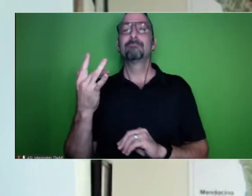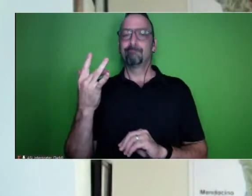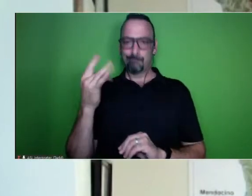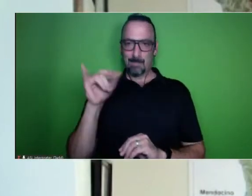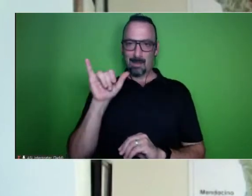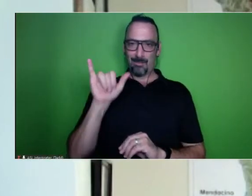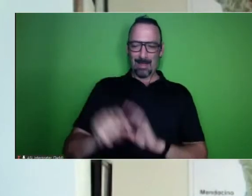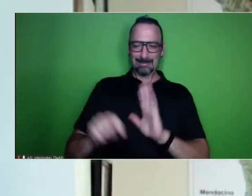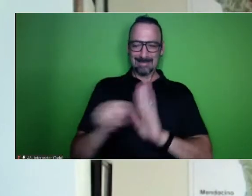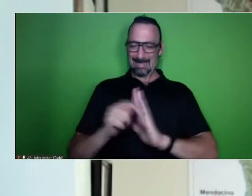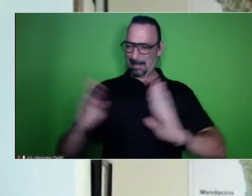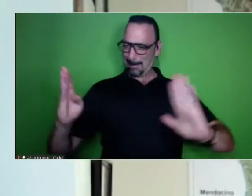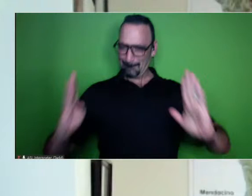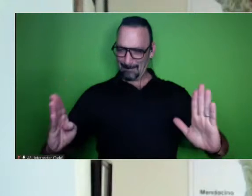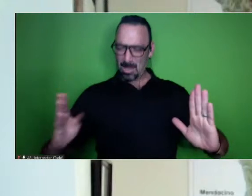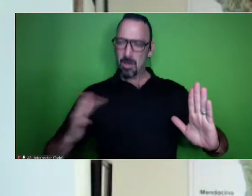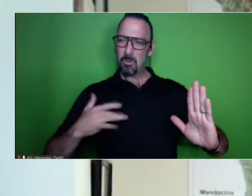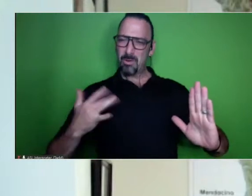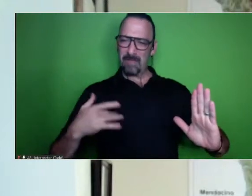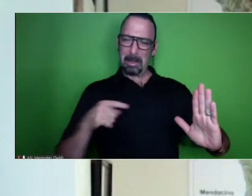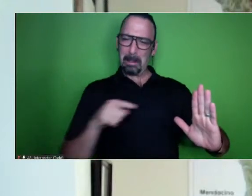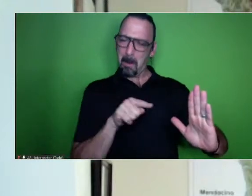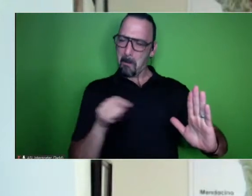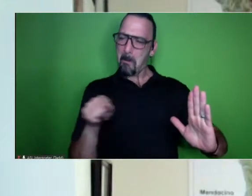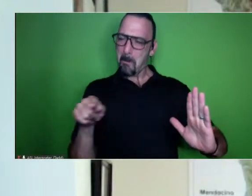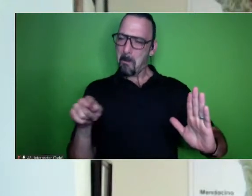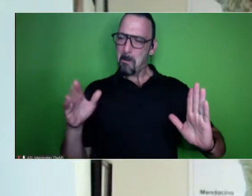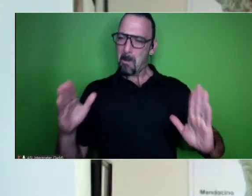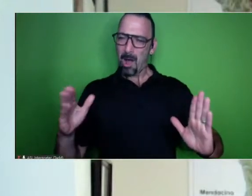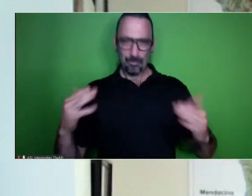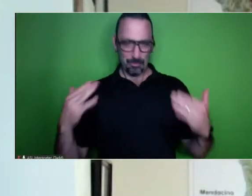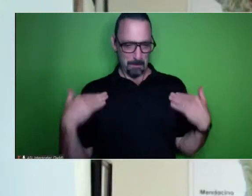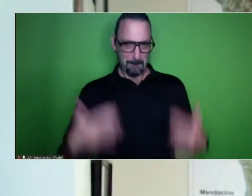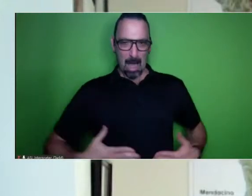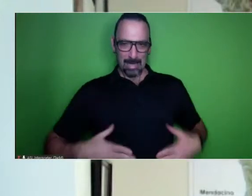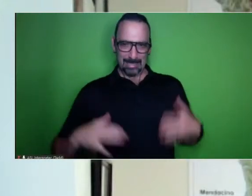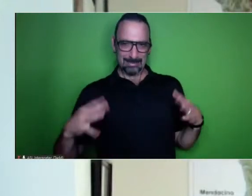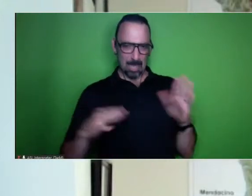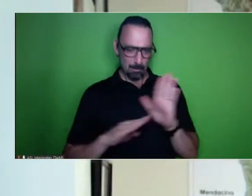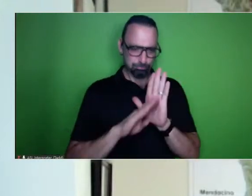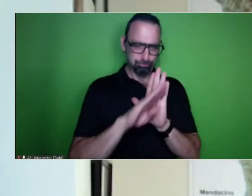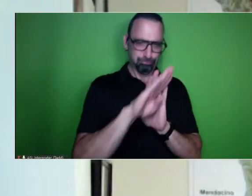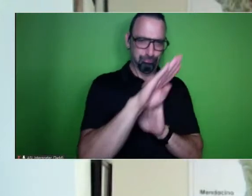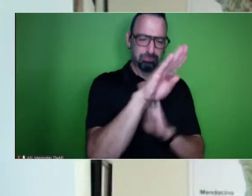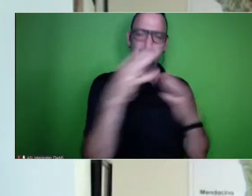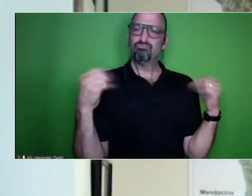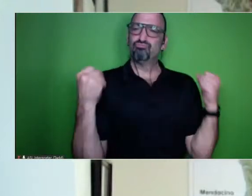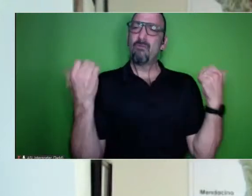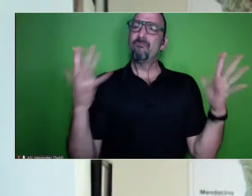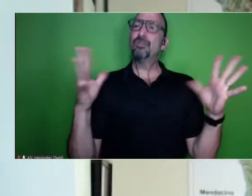they've come pretty close to maximum development of their own antibodies.